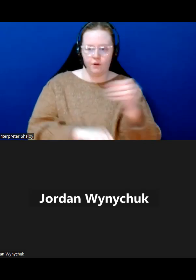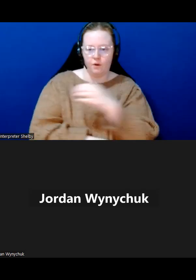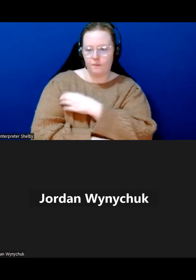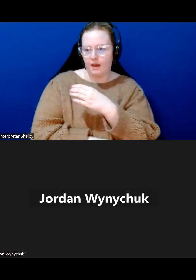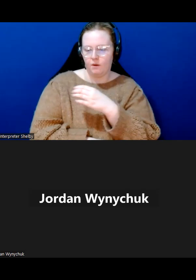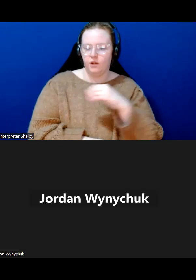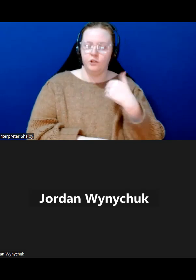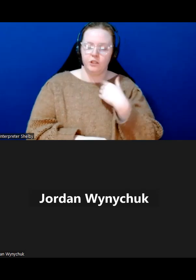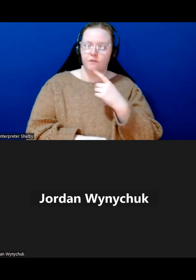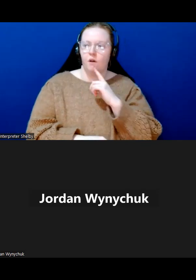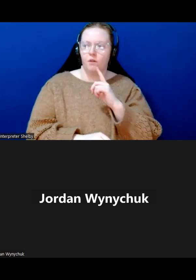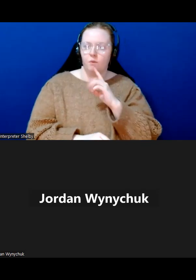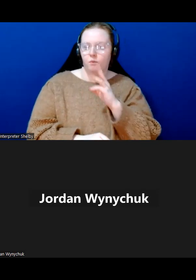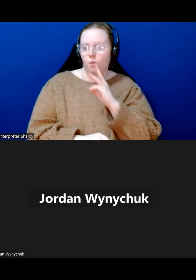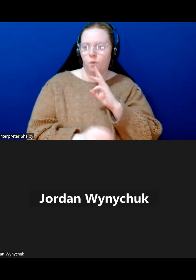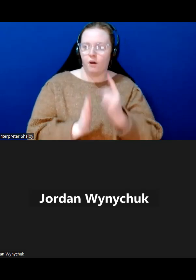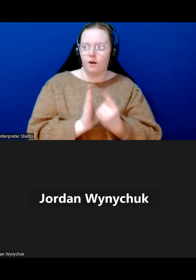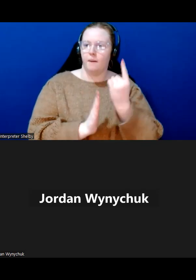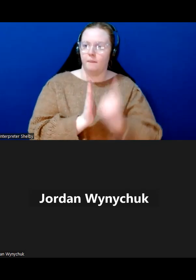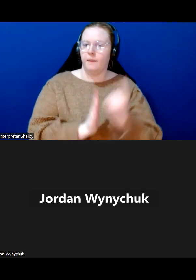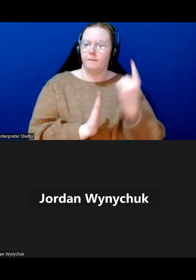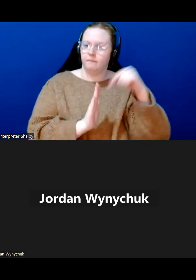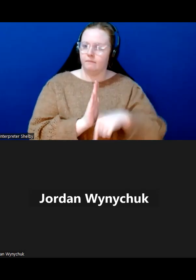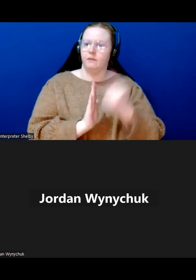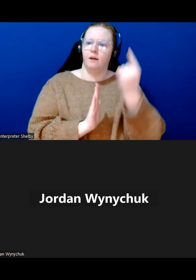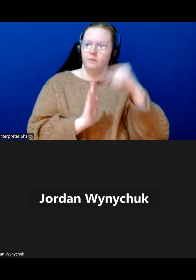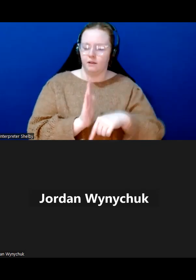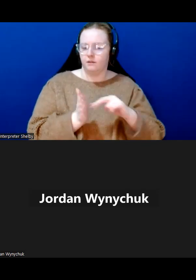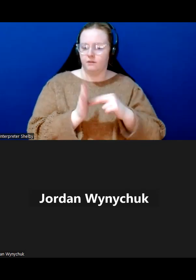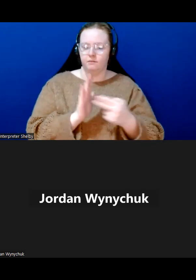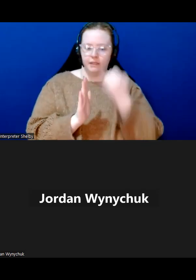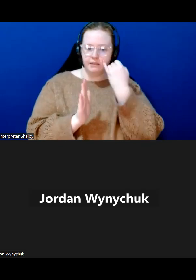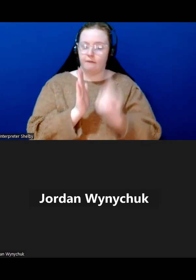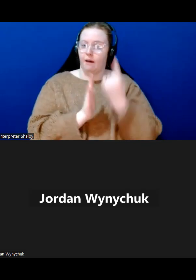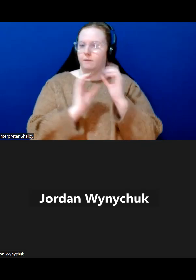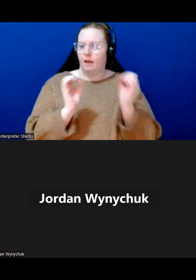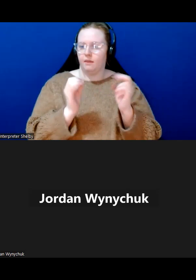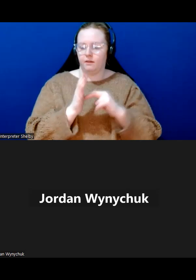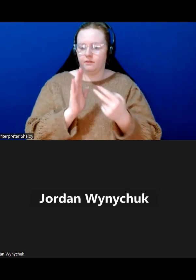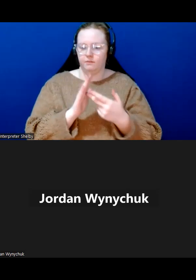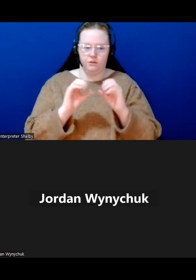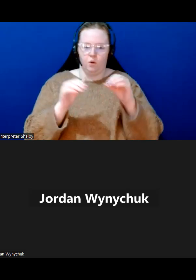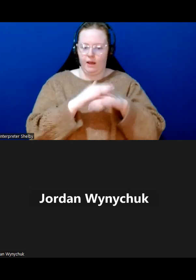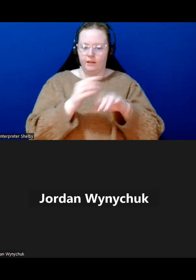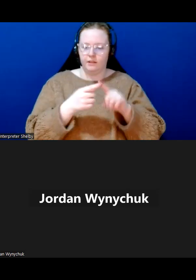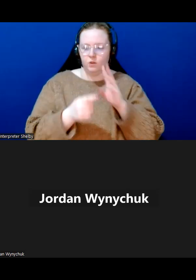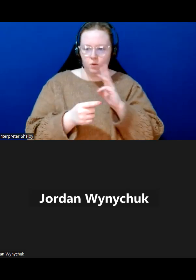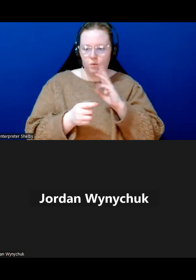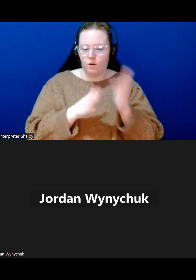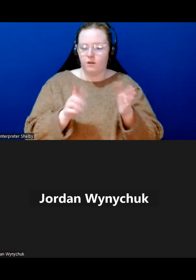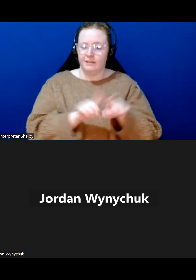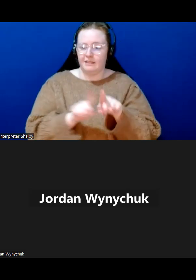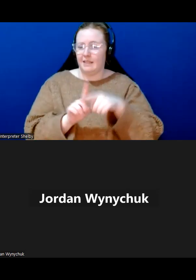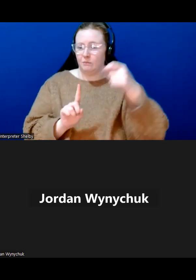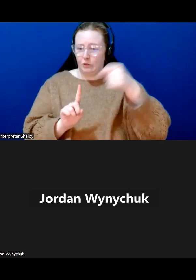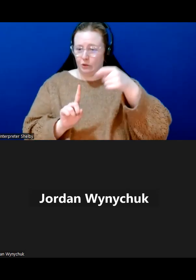pumping it up and it's running down, so the plants wouldn't get any water. Same with the dripper system because unfortunately, the drippers need